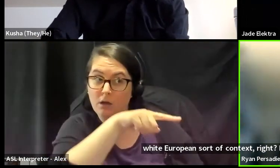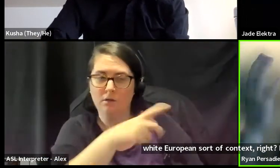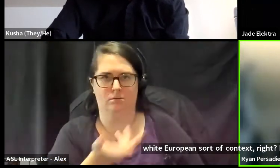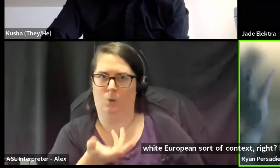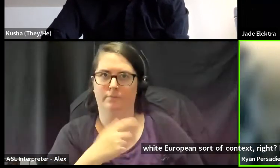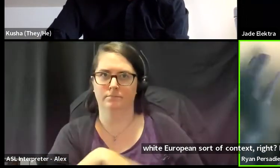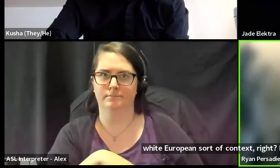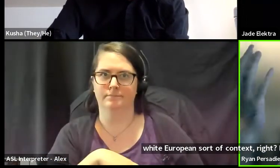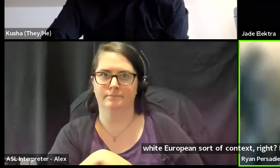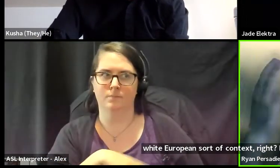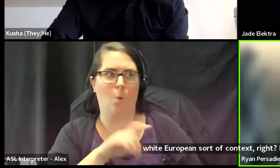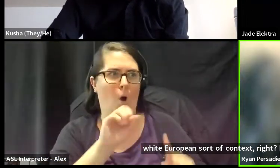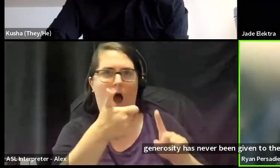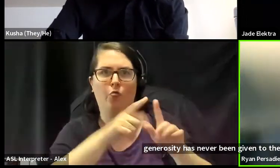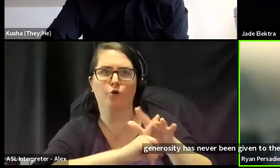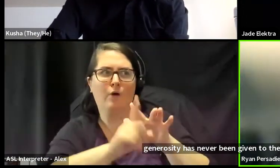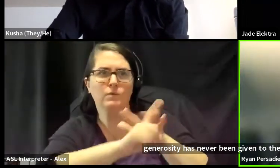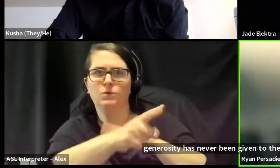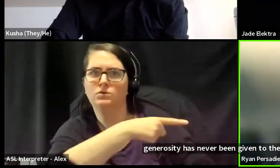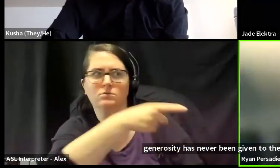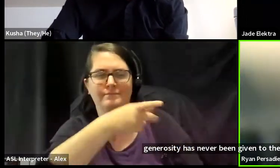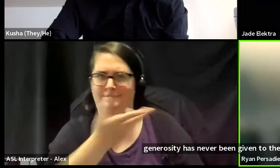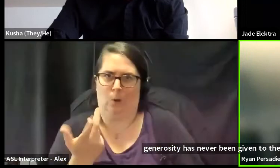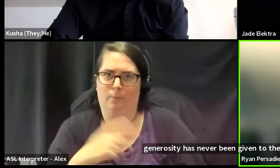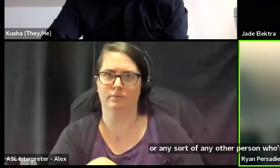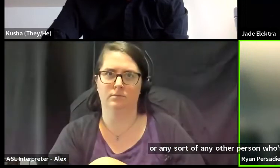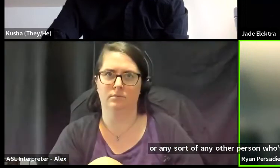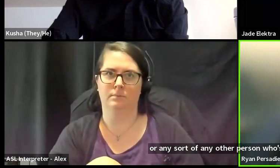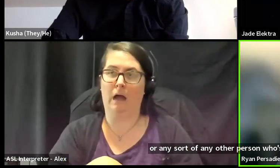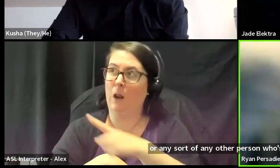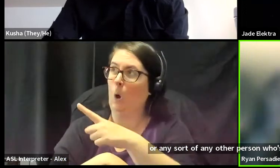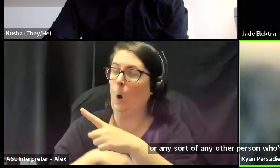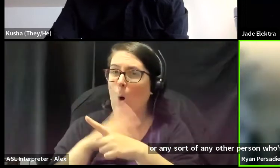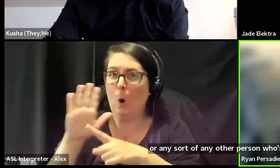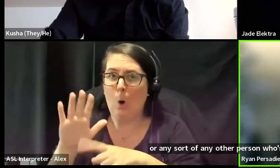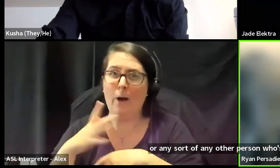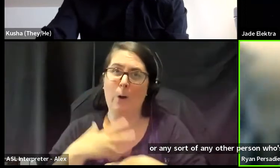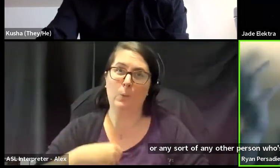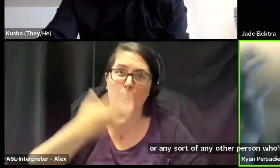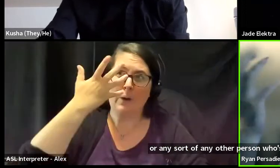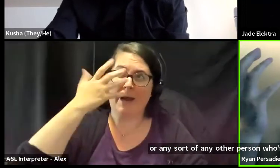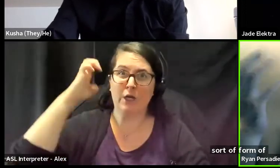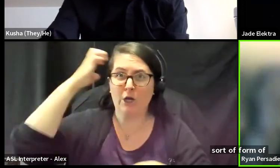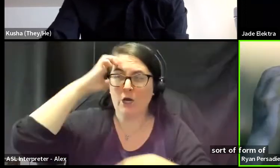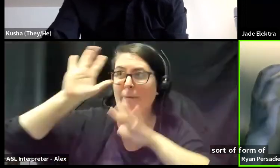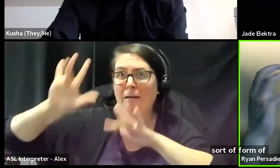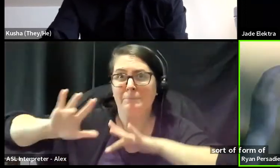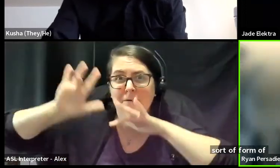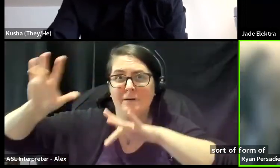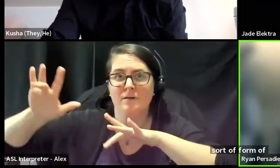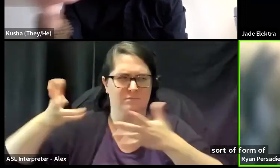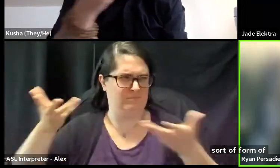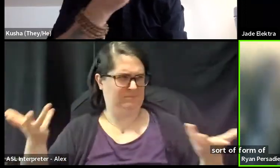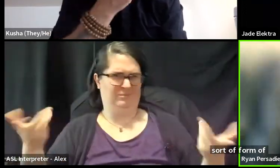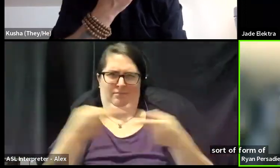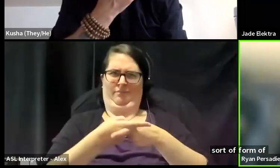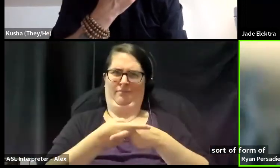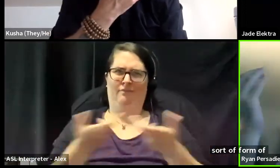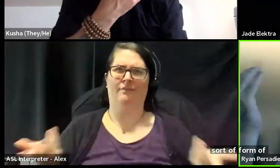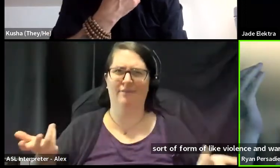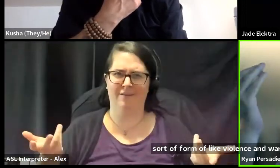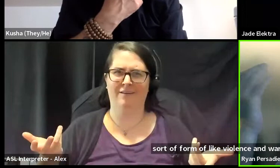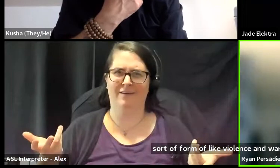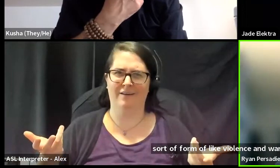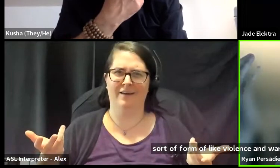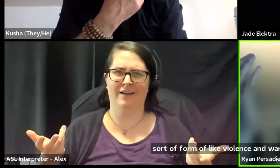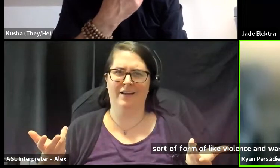other person who's escaping any sort of form of like violence and war and conflict, right? Like that generosity is often very